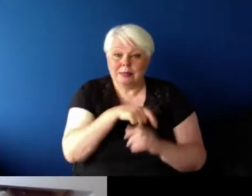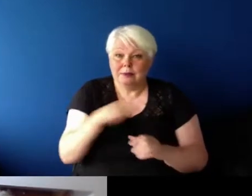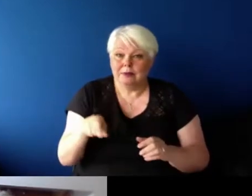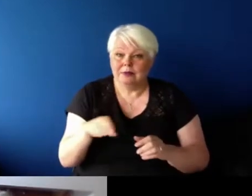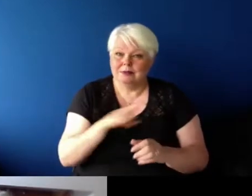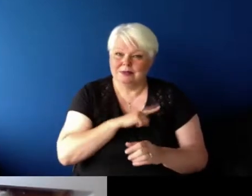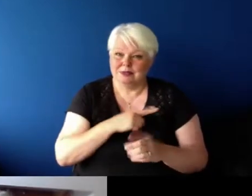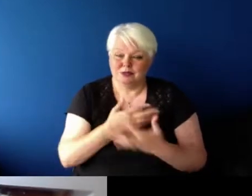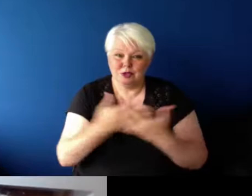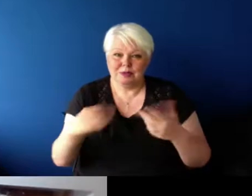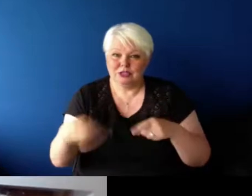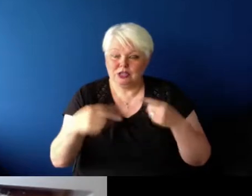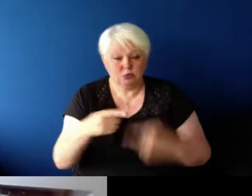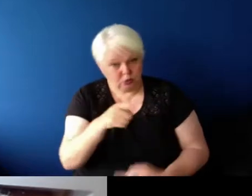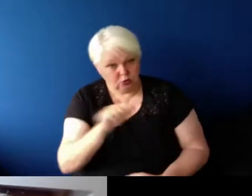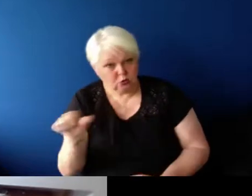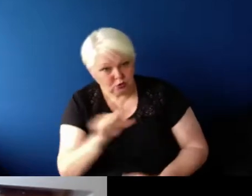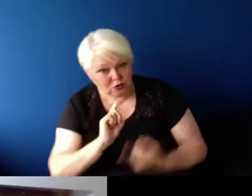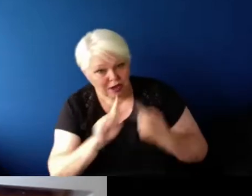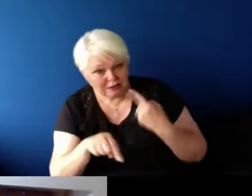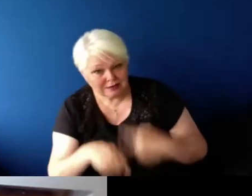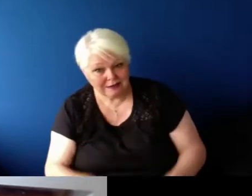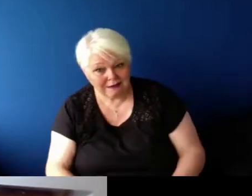I think you should answer that question, really.